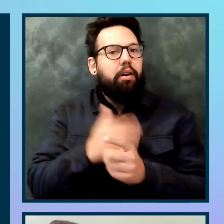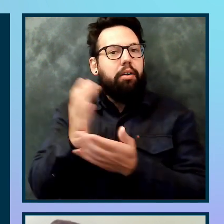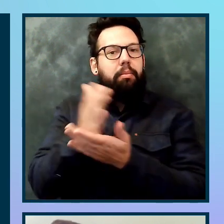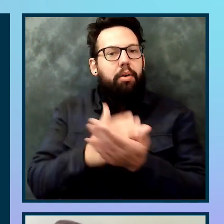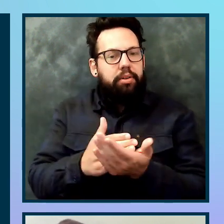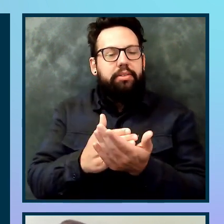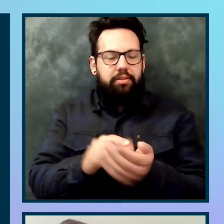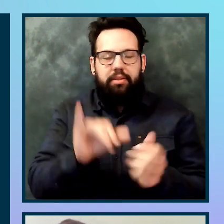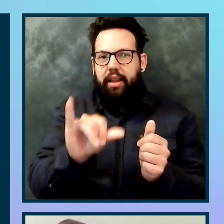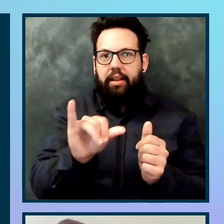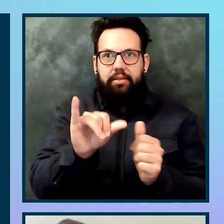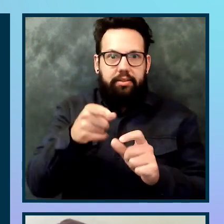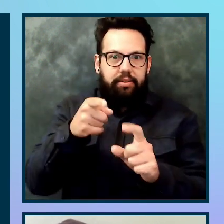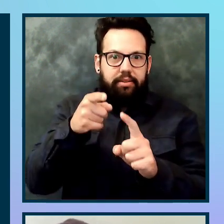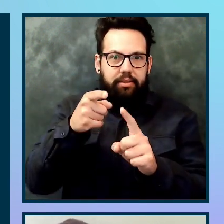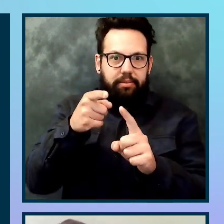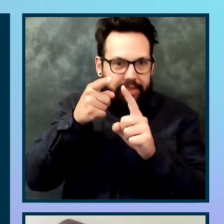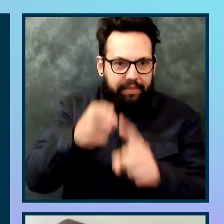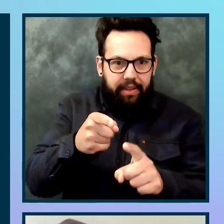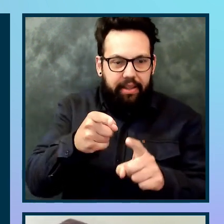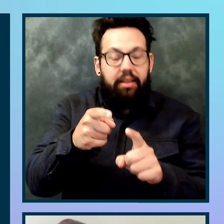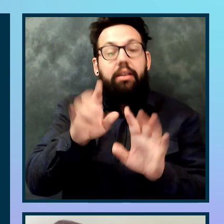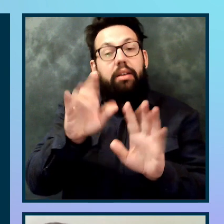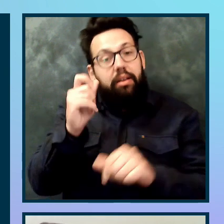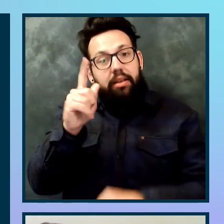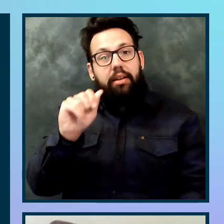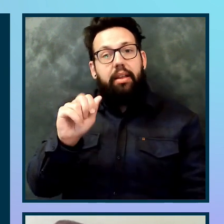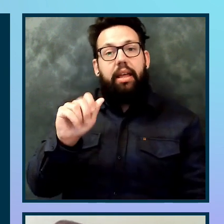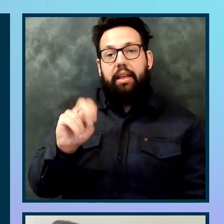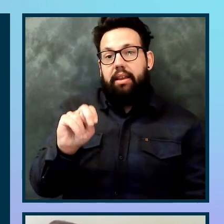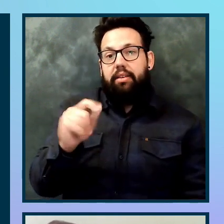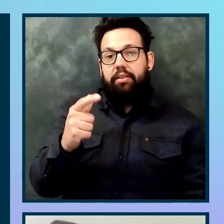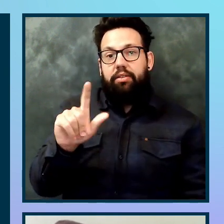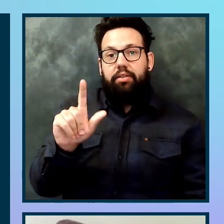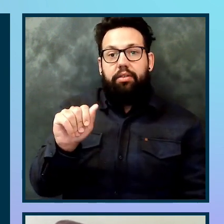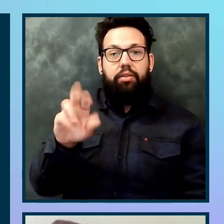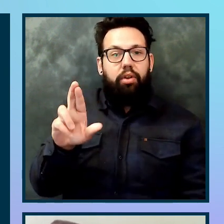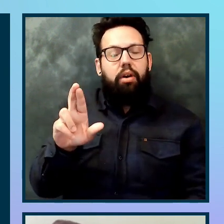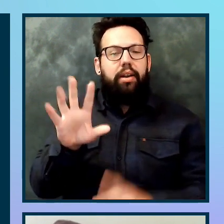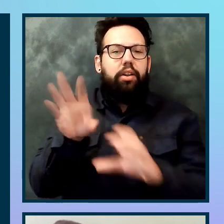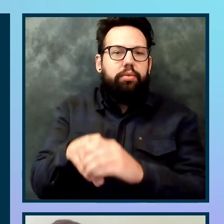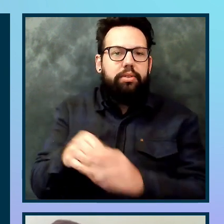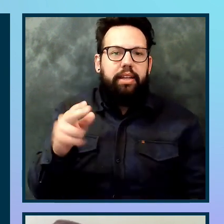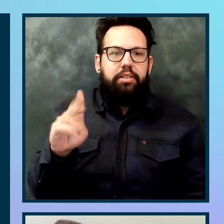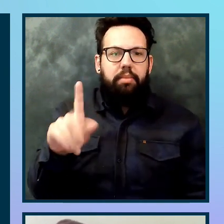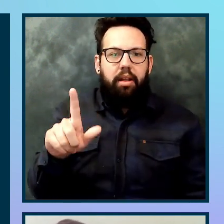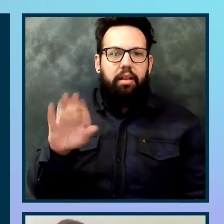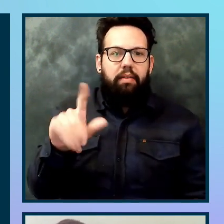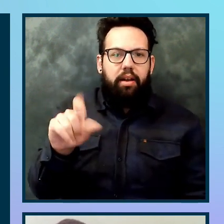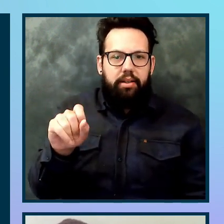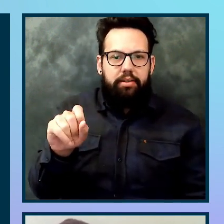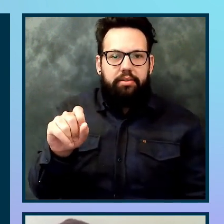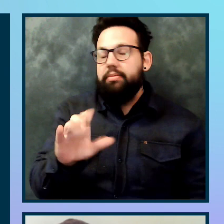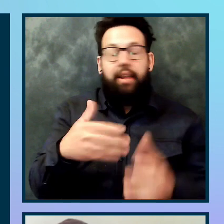very specific in a way to Ember. Although Angular, you can have something similar where you have your HTML files. Anyway,